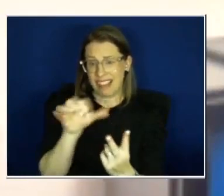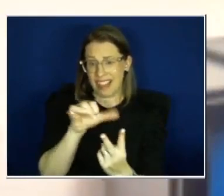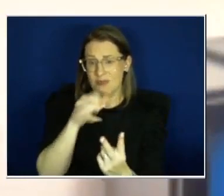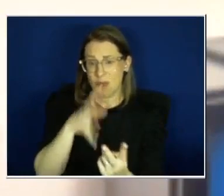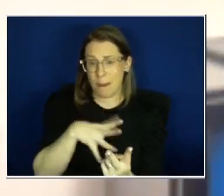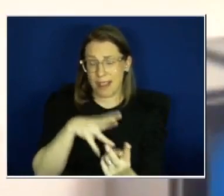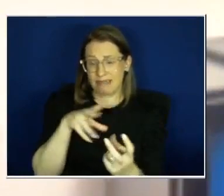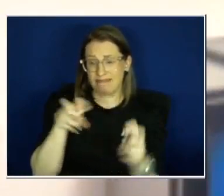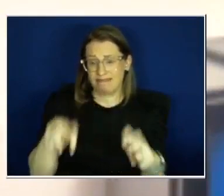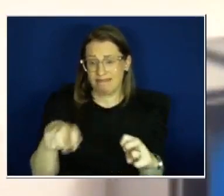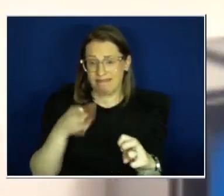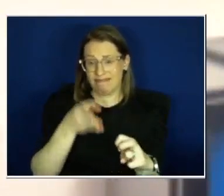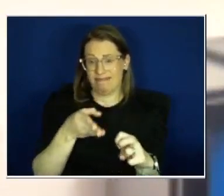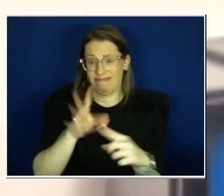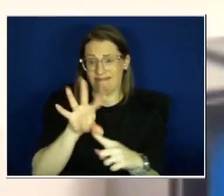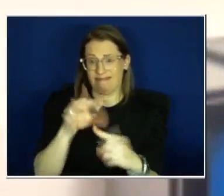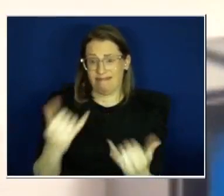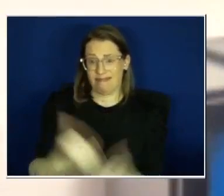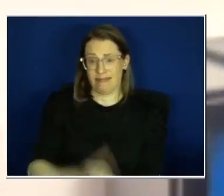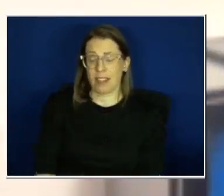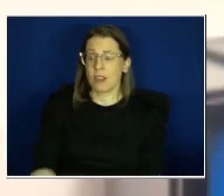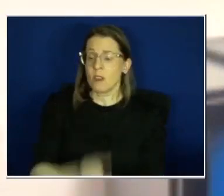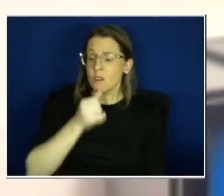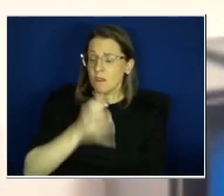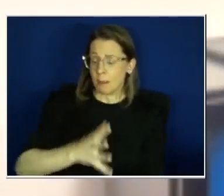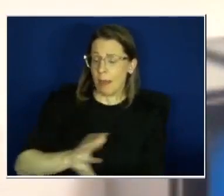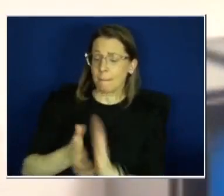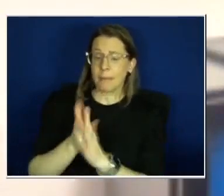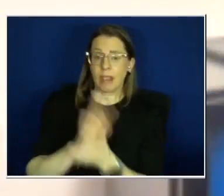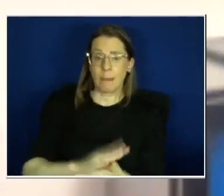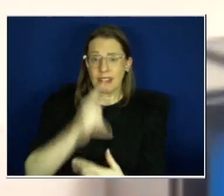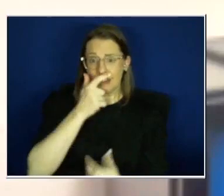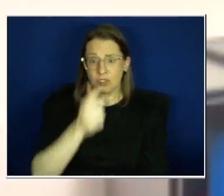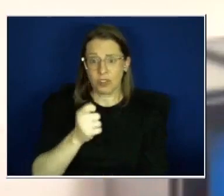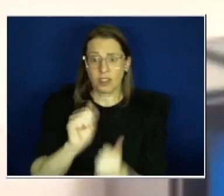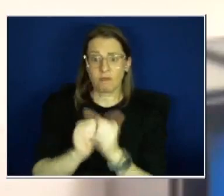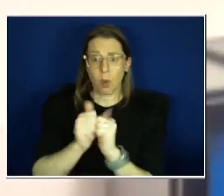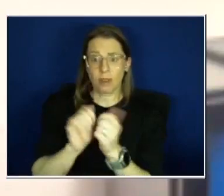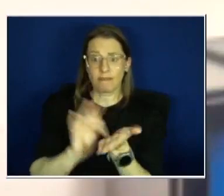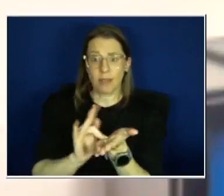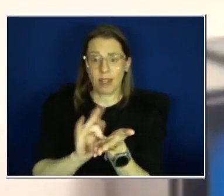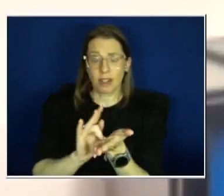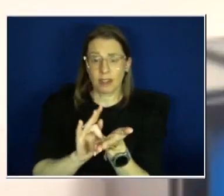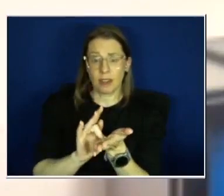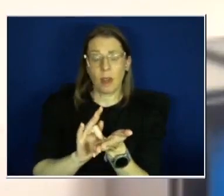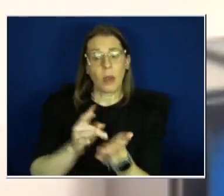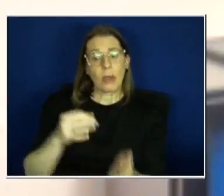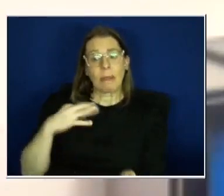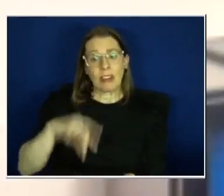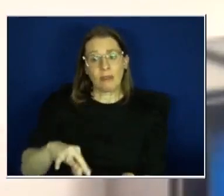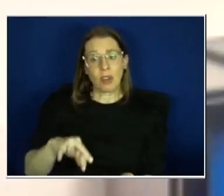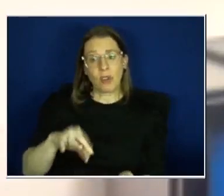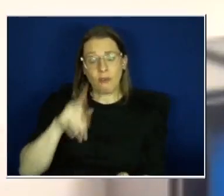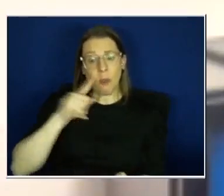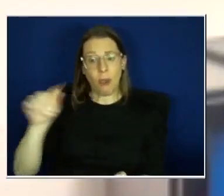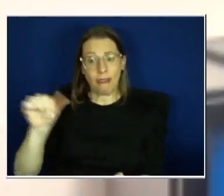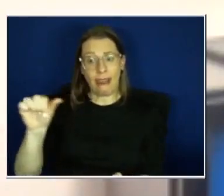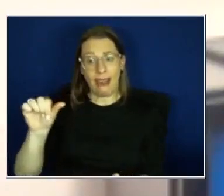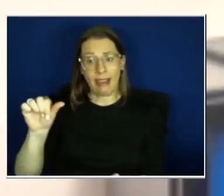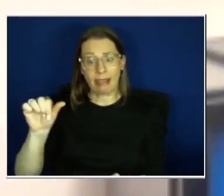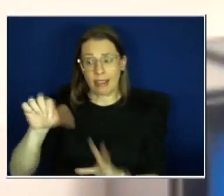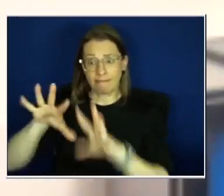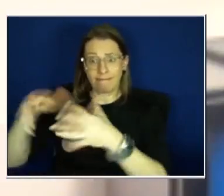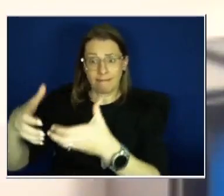think that the number of females becoming interested in sports medicine has something that's been beneficial to the athlete themselves,